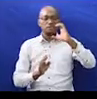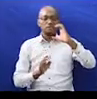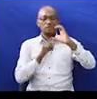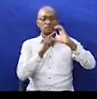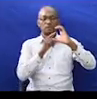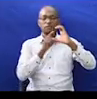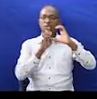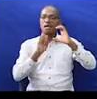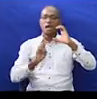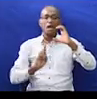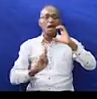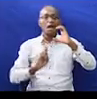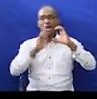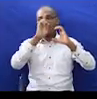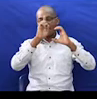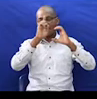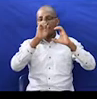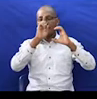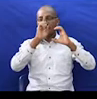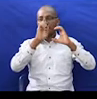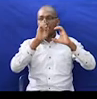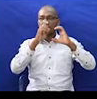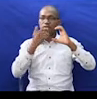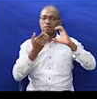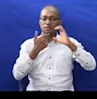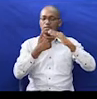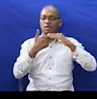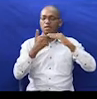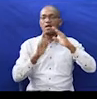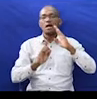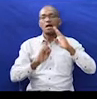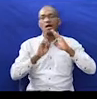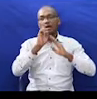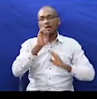the hypotenuse. This is called the